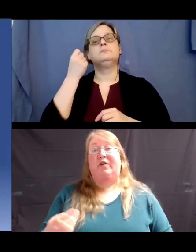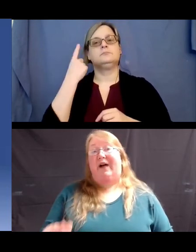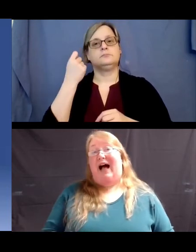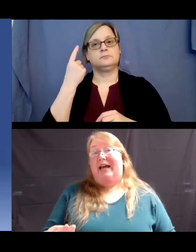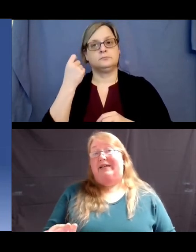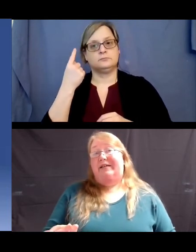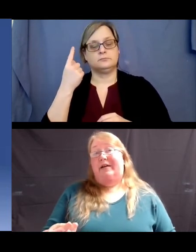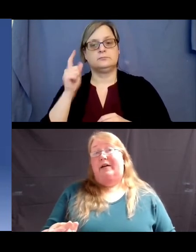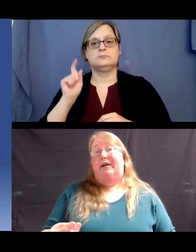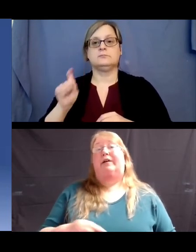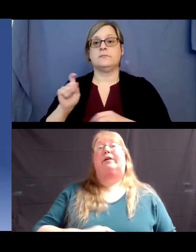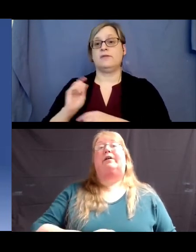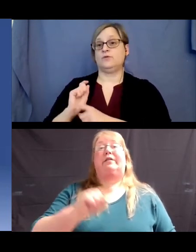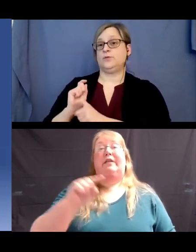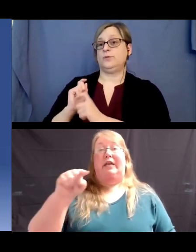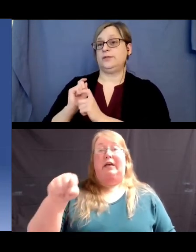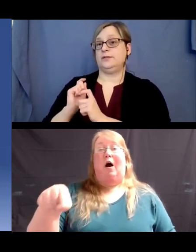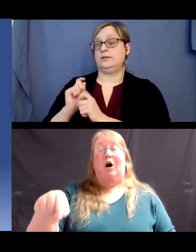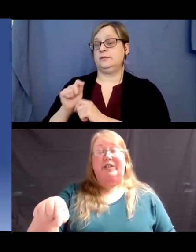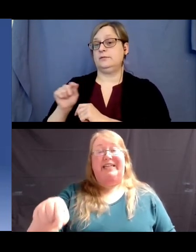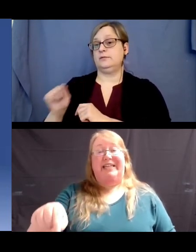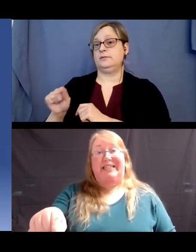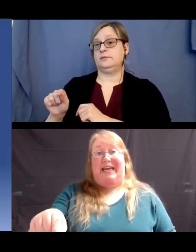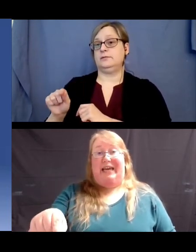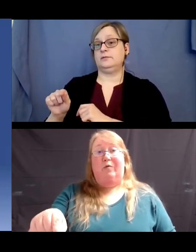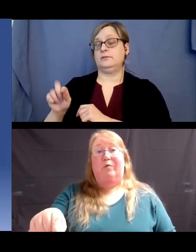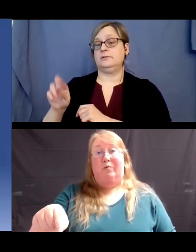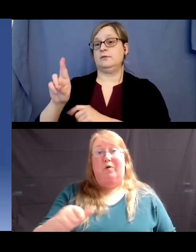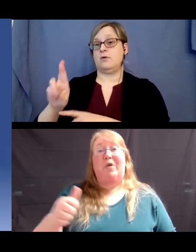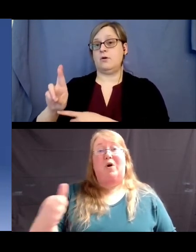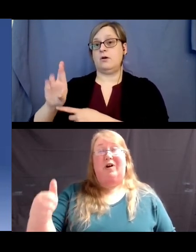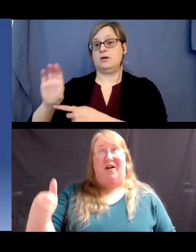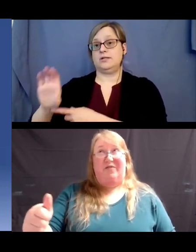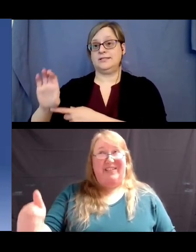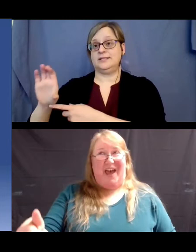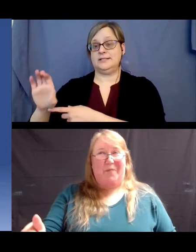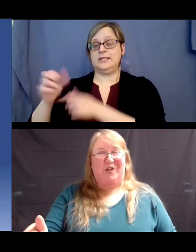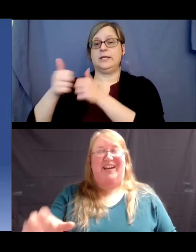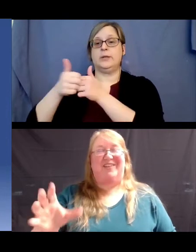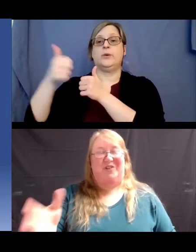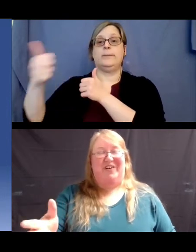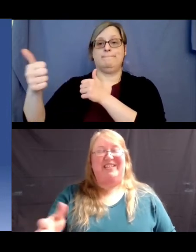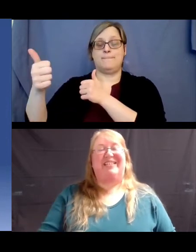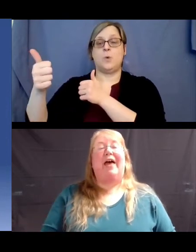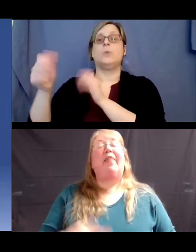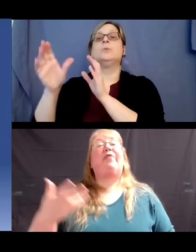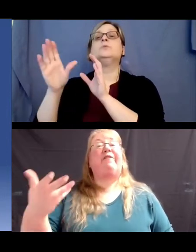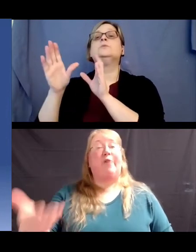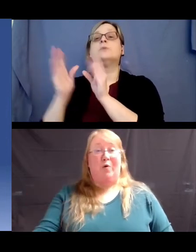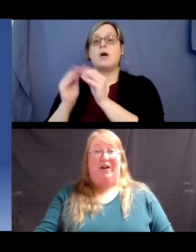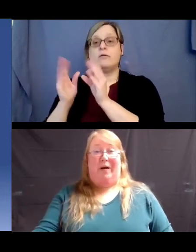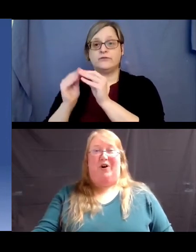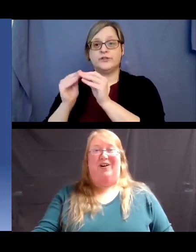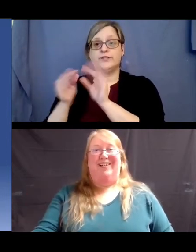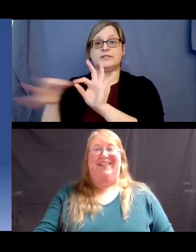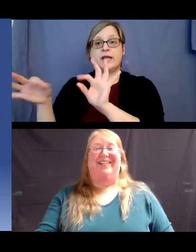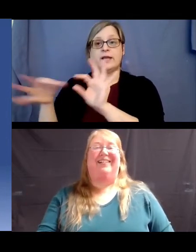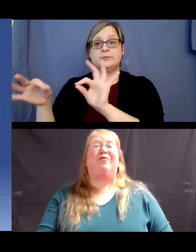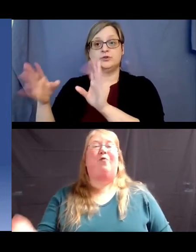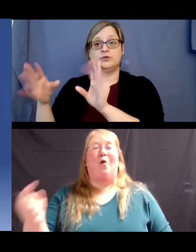is provide the RCC, Remote Conference Captioning Service, the phone